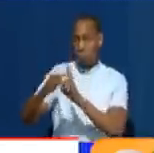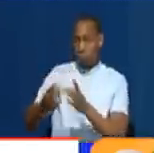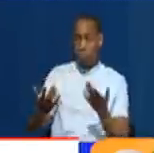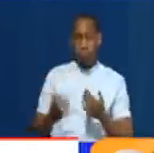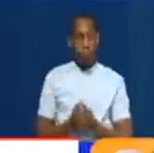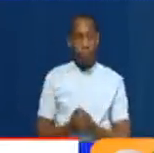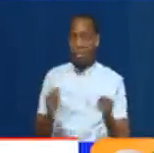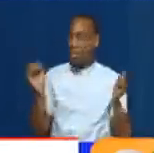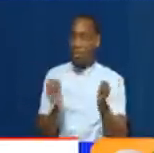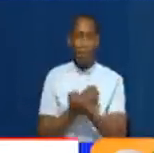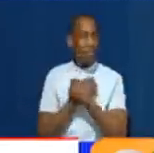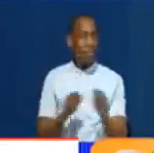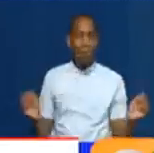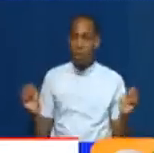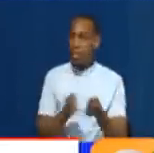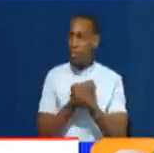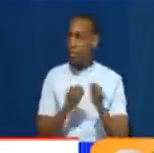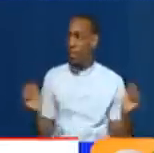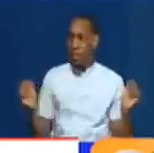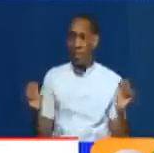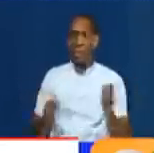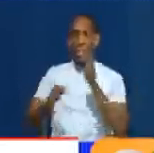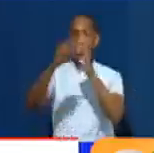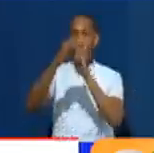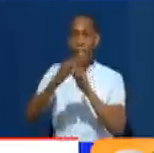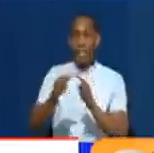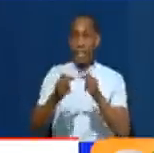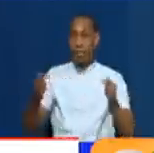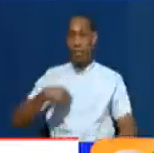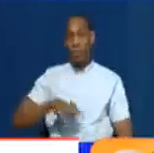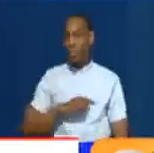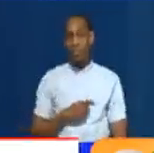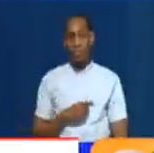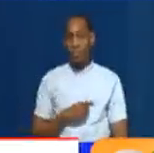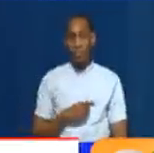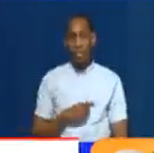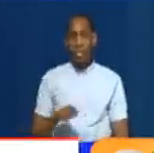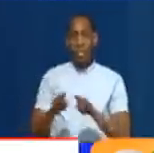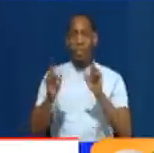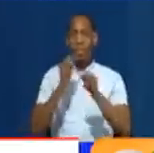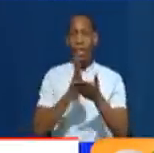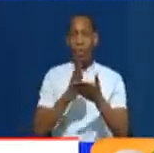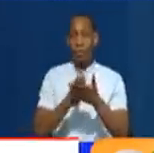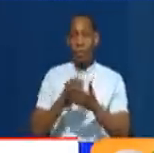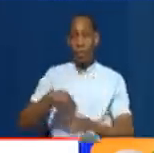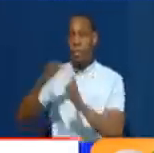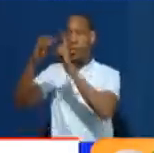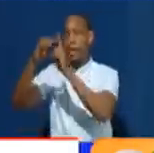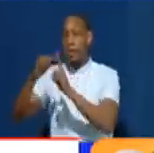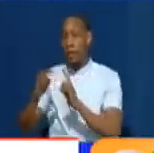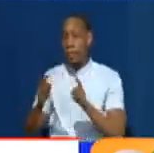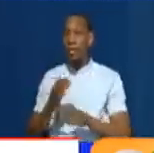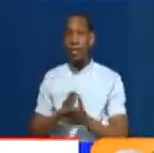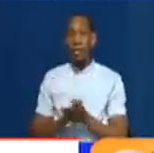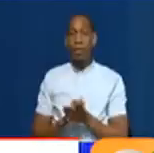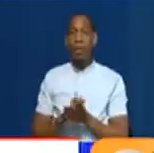there is no way no way the tally can be against us and by the way we have tallied it's just that we do